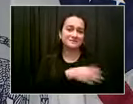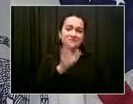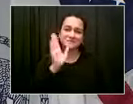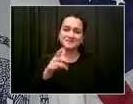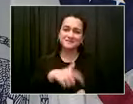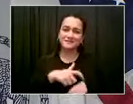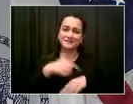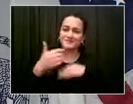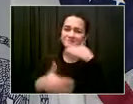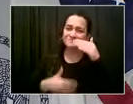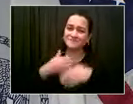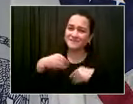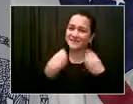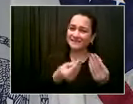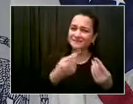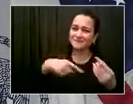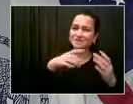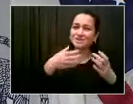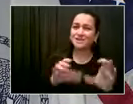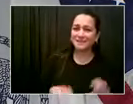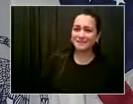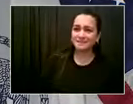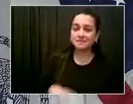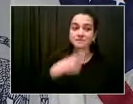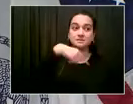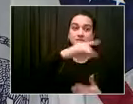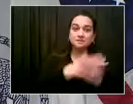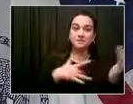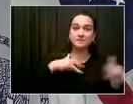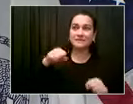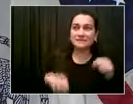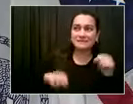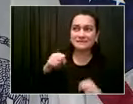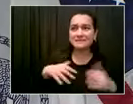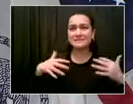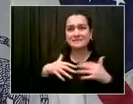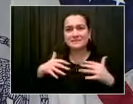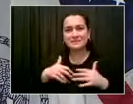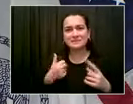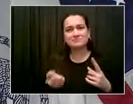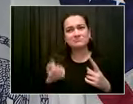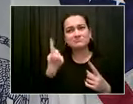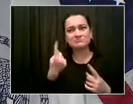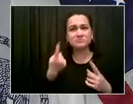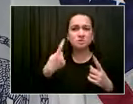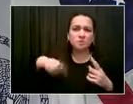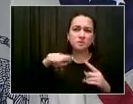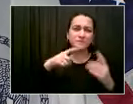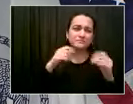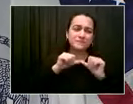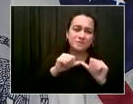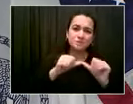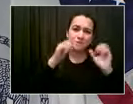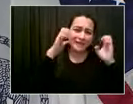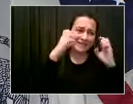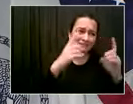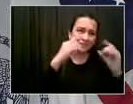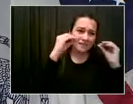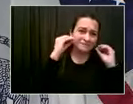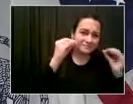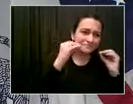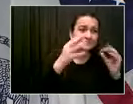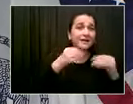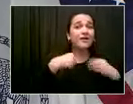questions, incentives work for them too, and constant communication from the schools. The unions have been really important here